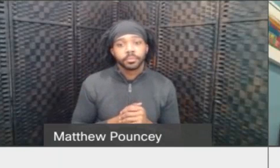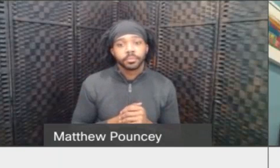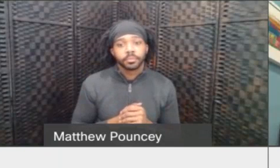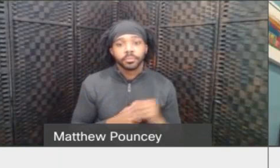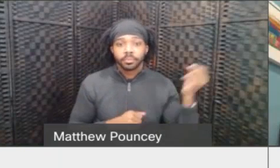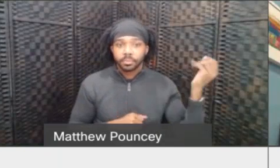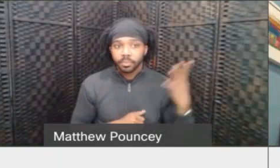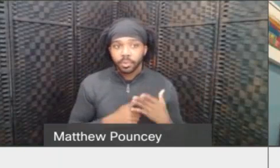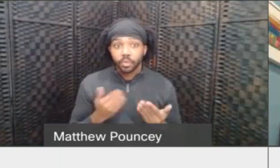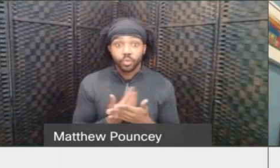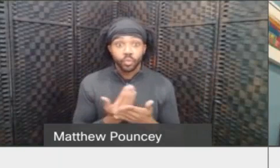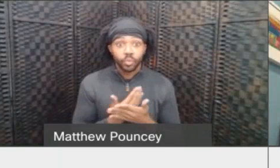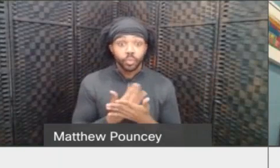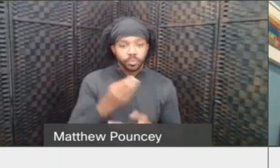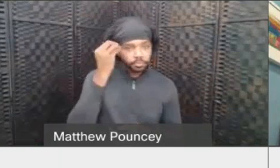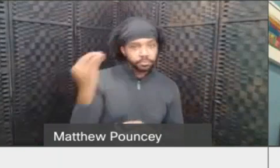will certainly supply it.